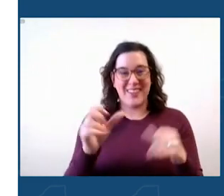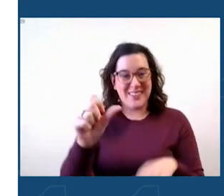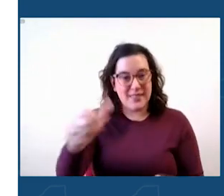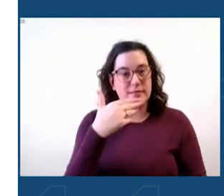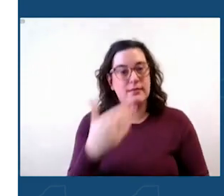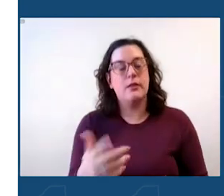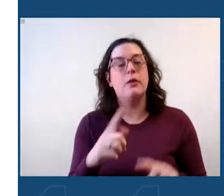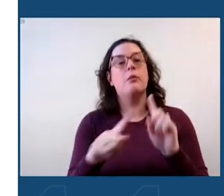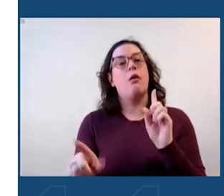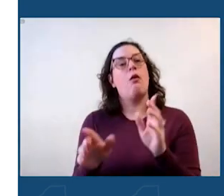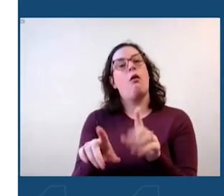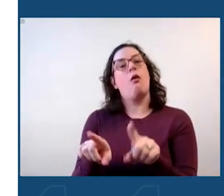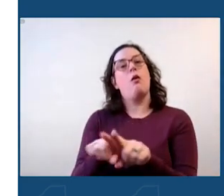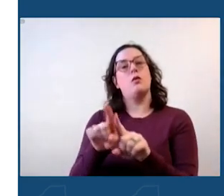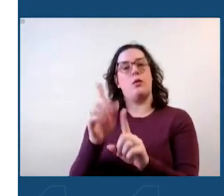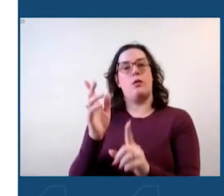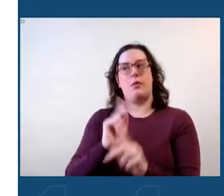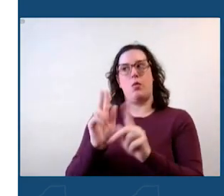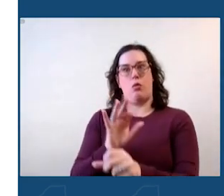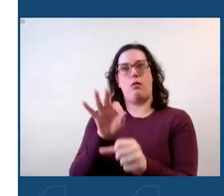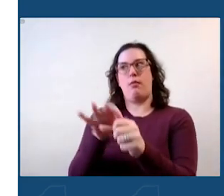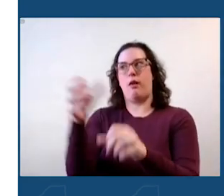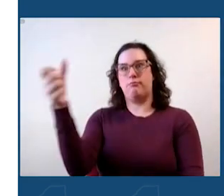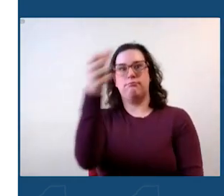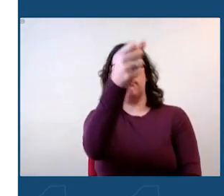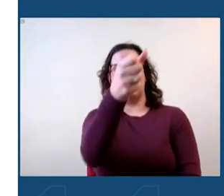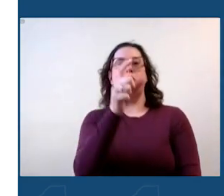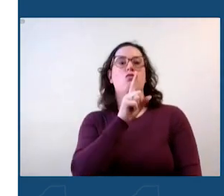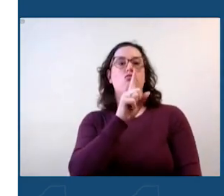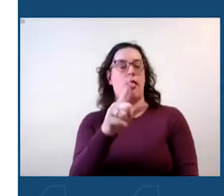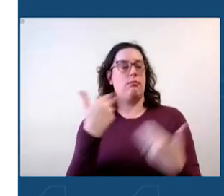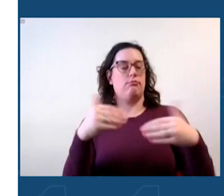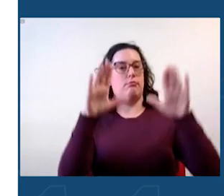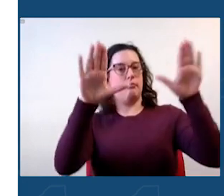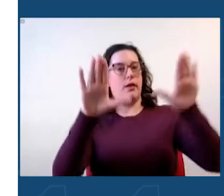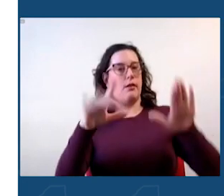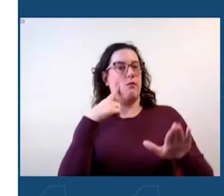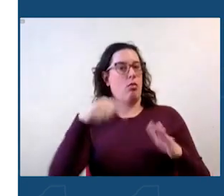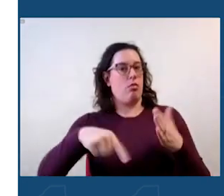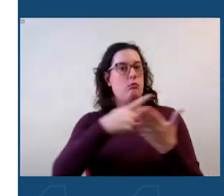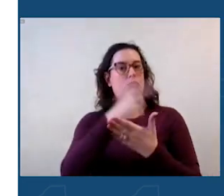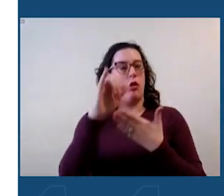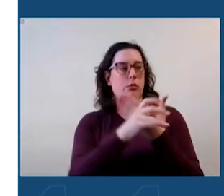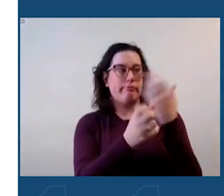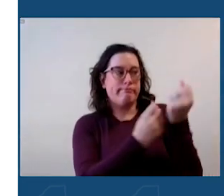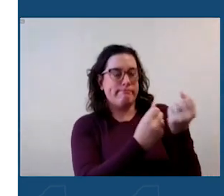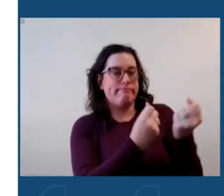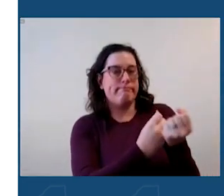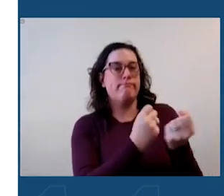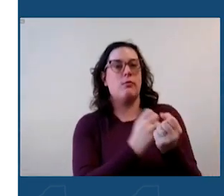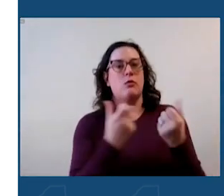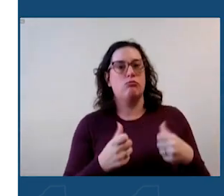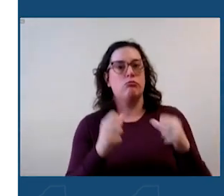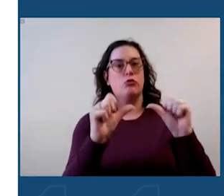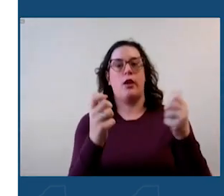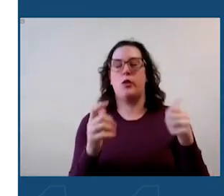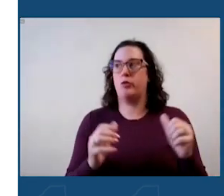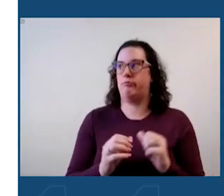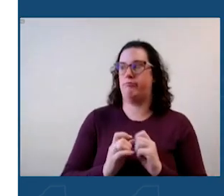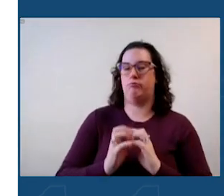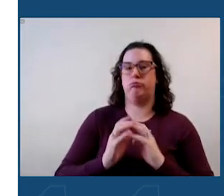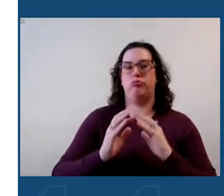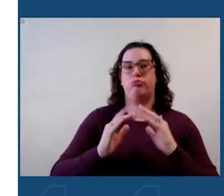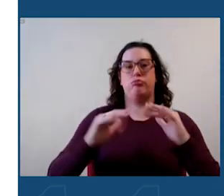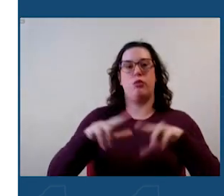acknowledge the elected officials who have been really stand up for this project and for the effort to grow Long Island Railroad